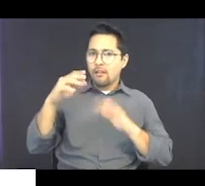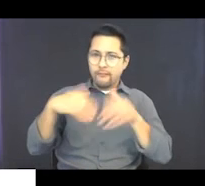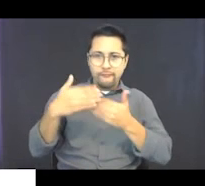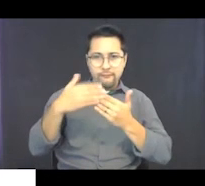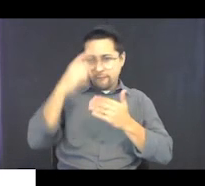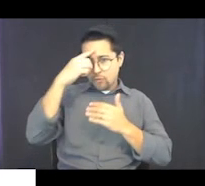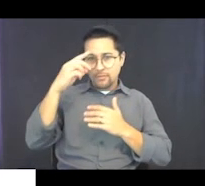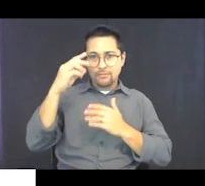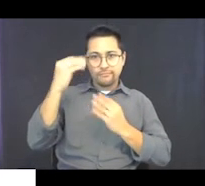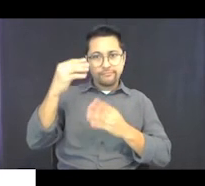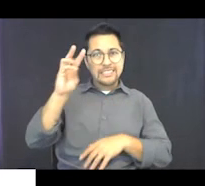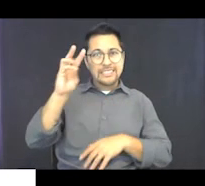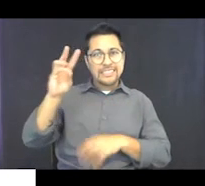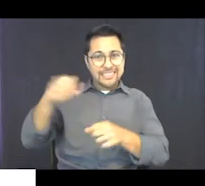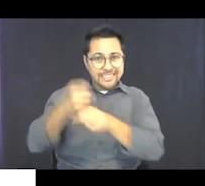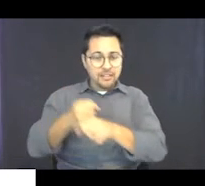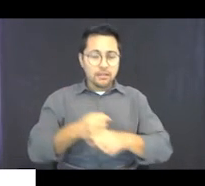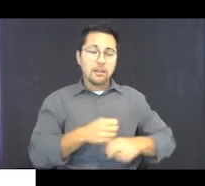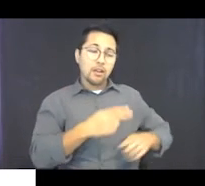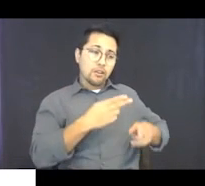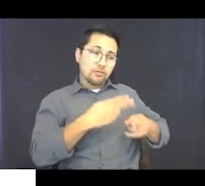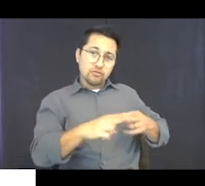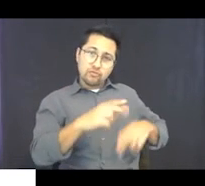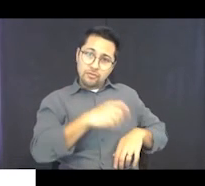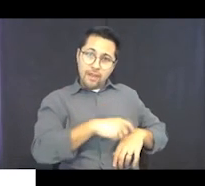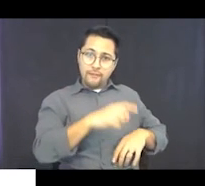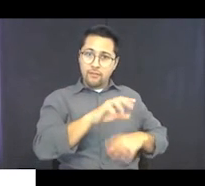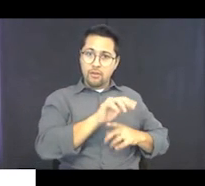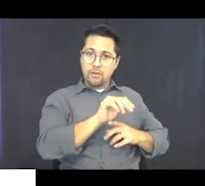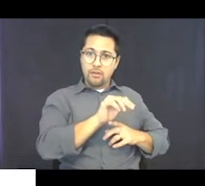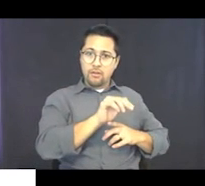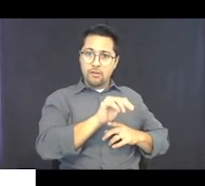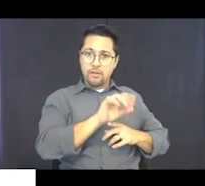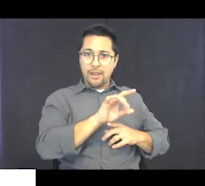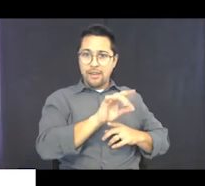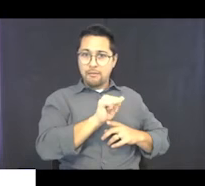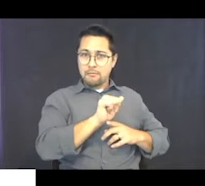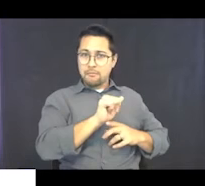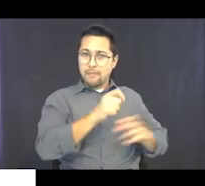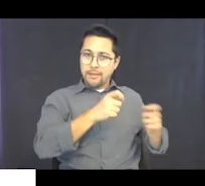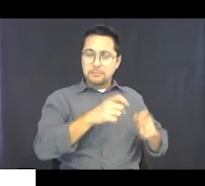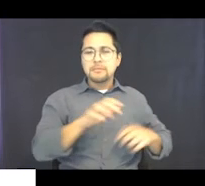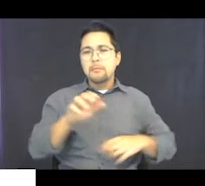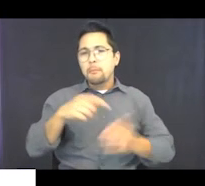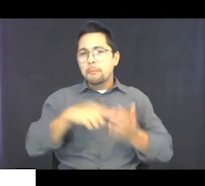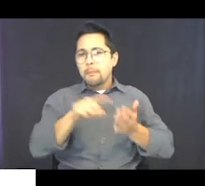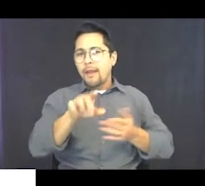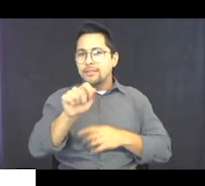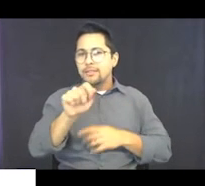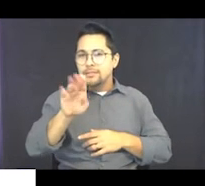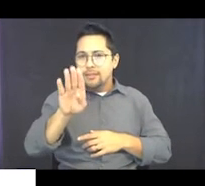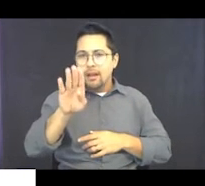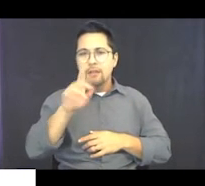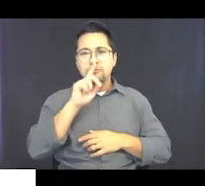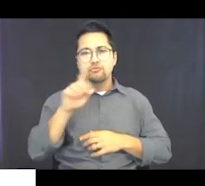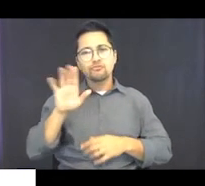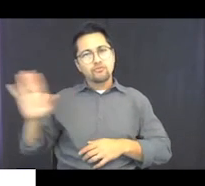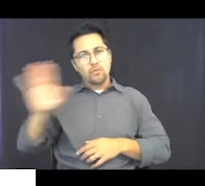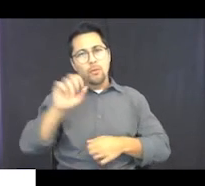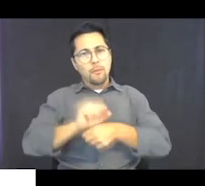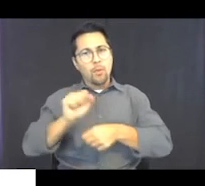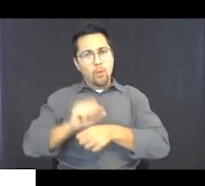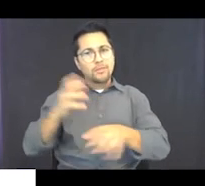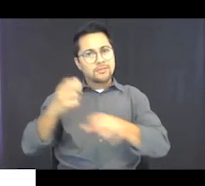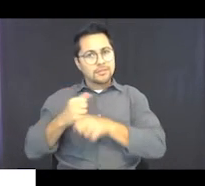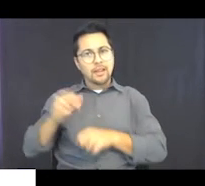and a short game for day-to-day management. For example, keeping up with pay stubs and making sure your employees get their